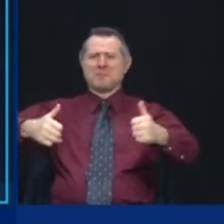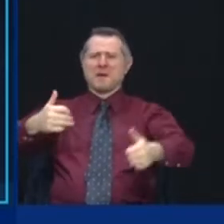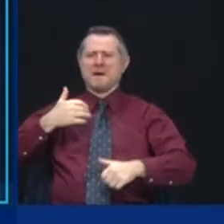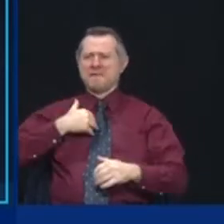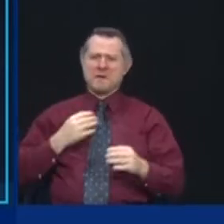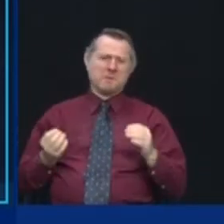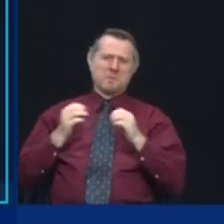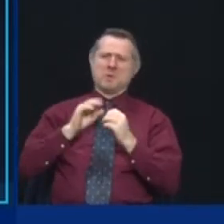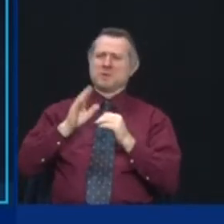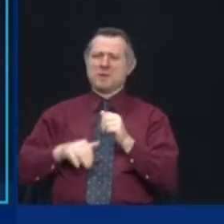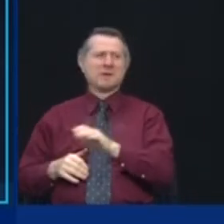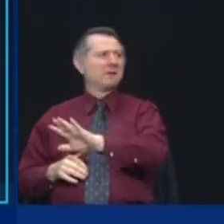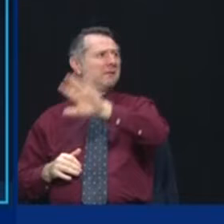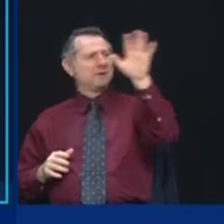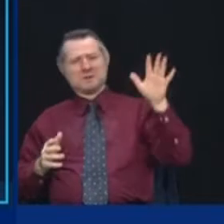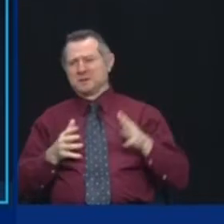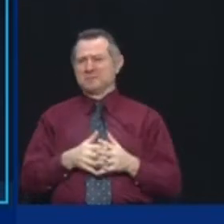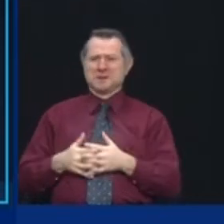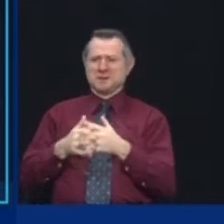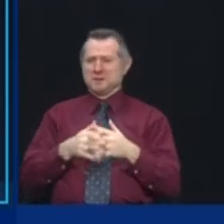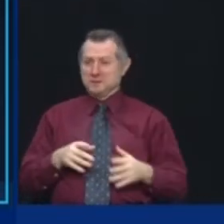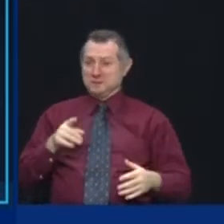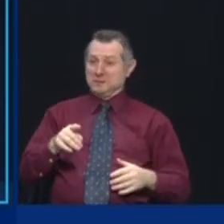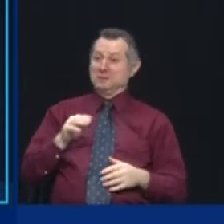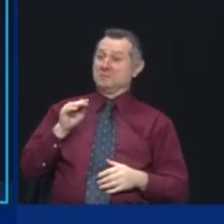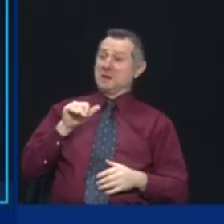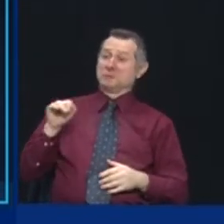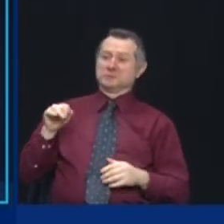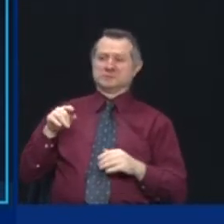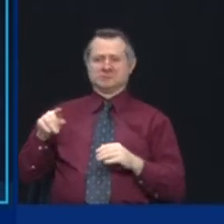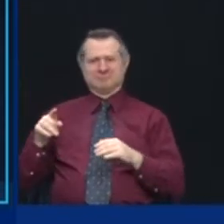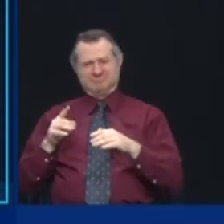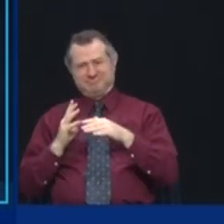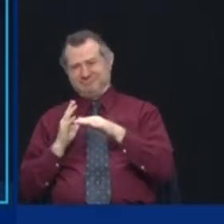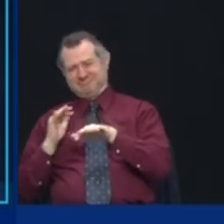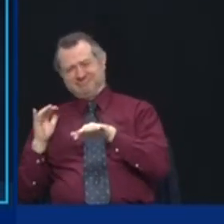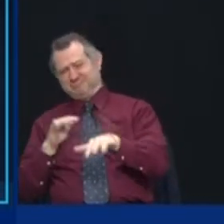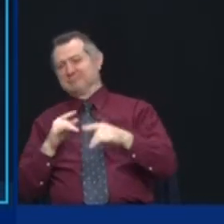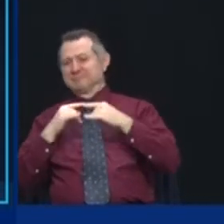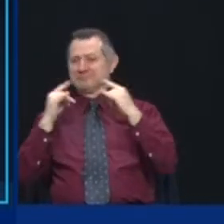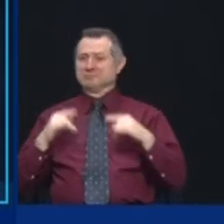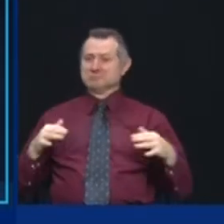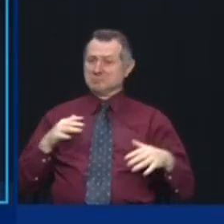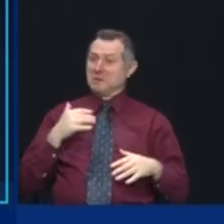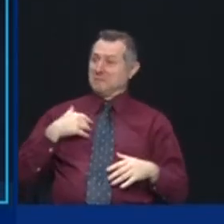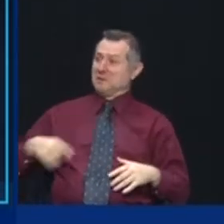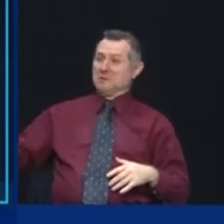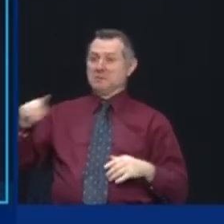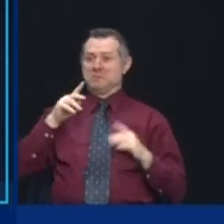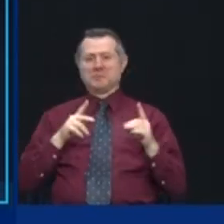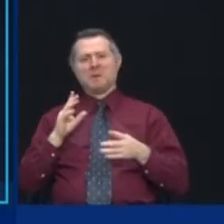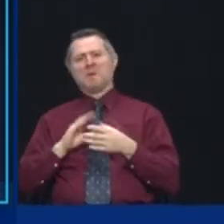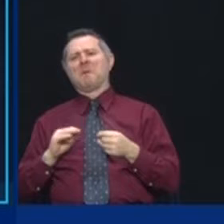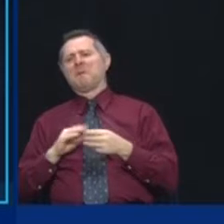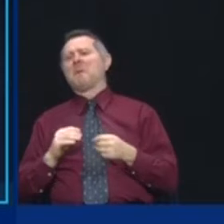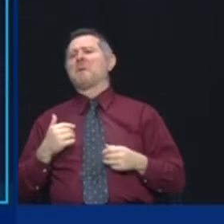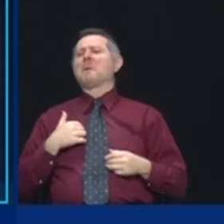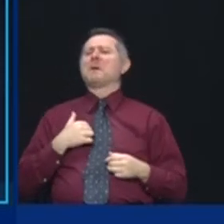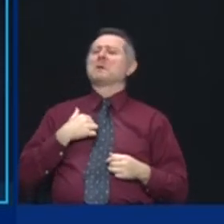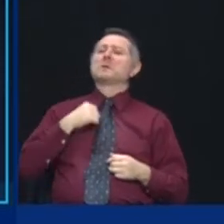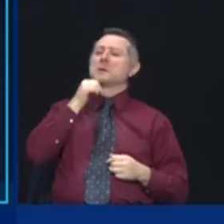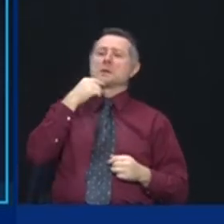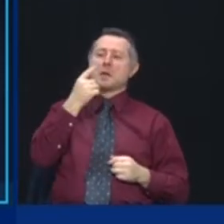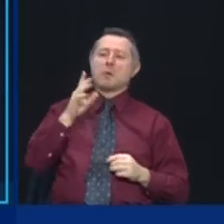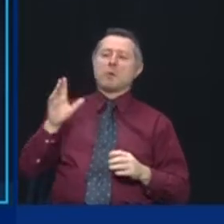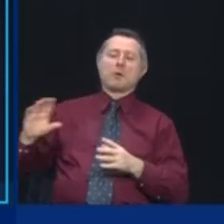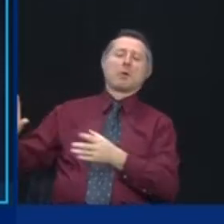mass vaccination sites, people will tell you, not because I say it, it was a good experience, it was